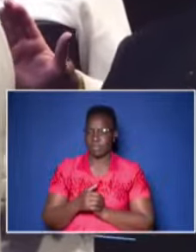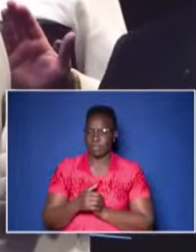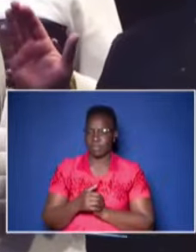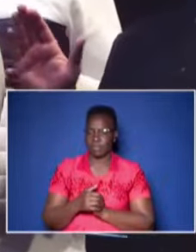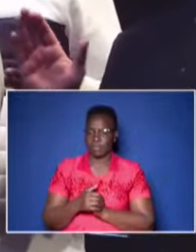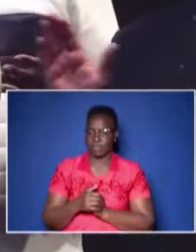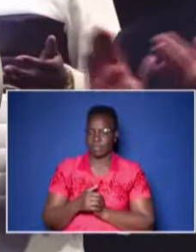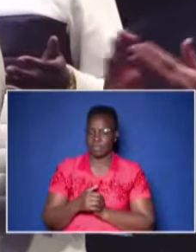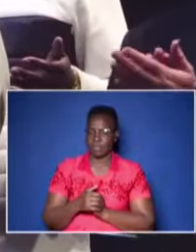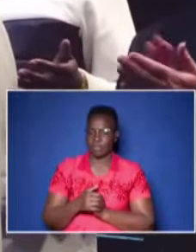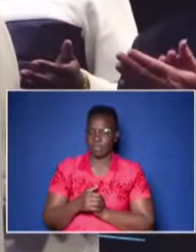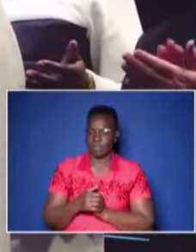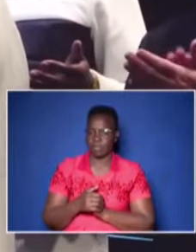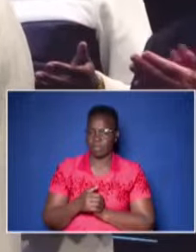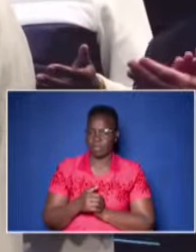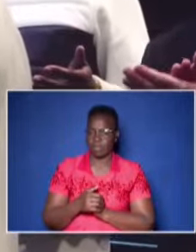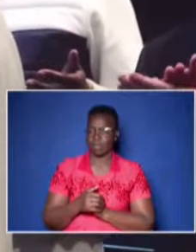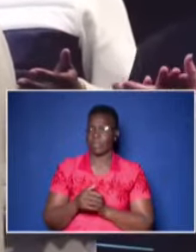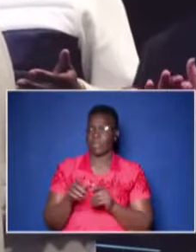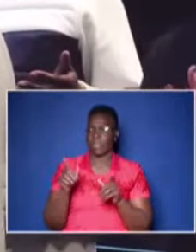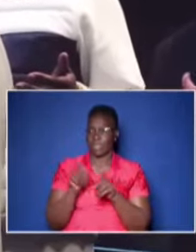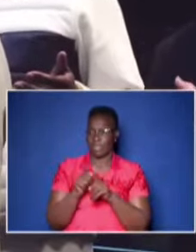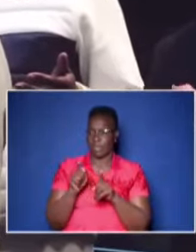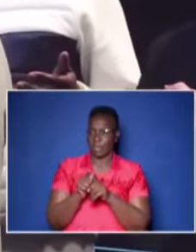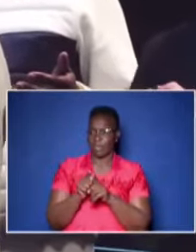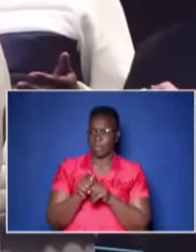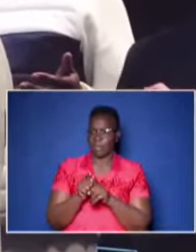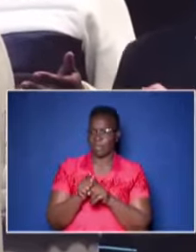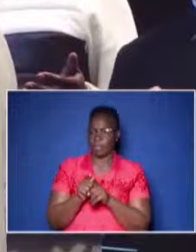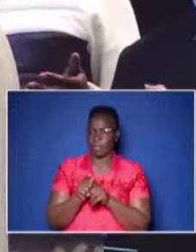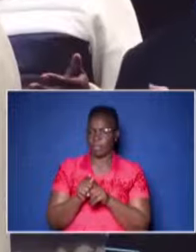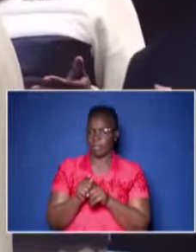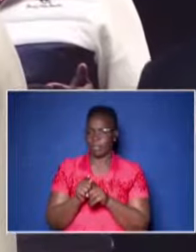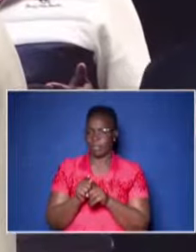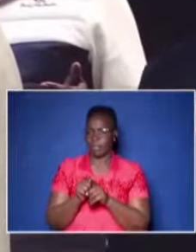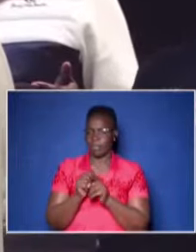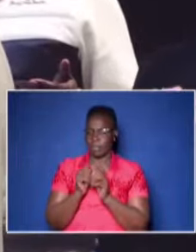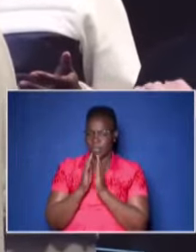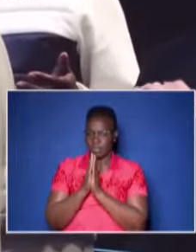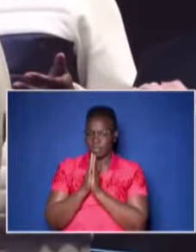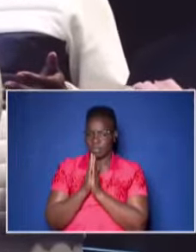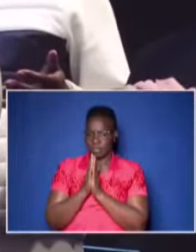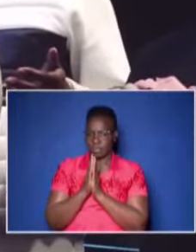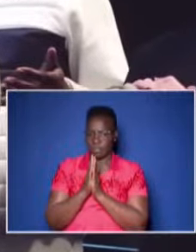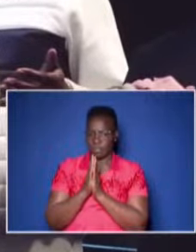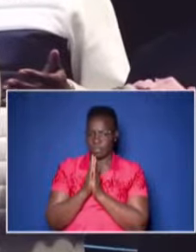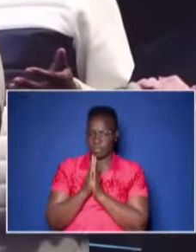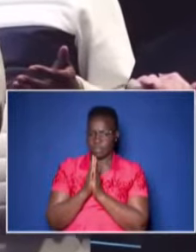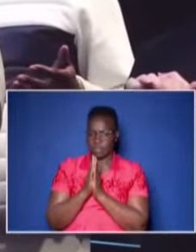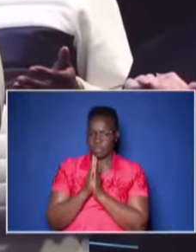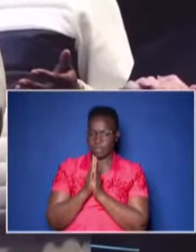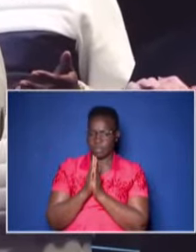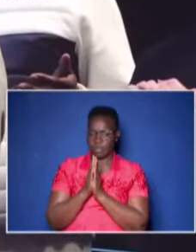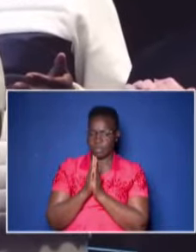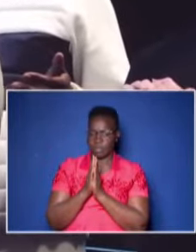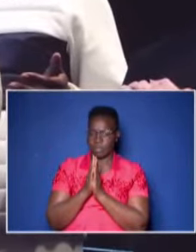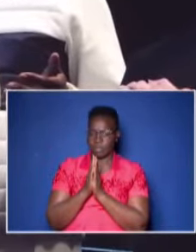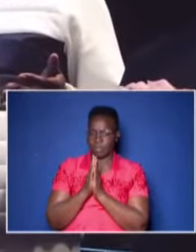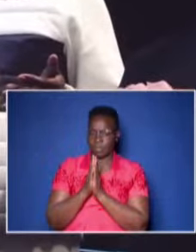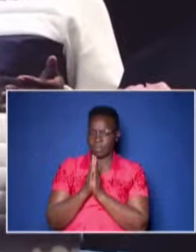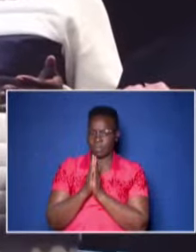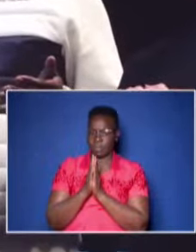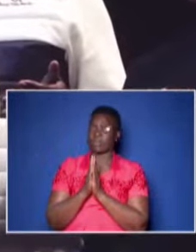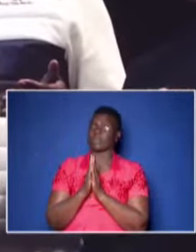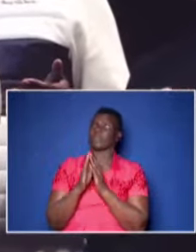for you you sense it too don't you well the sky is the